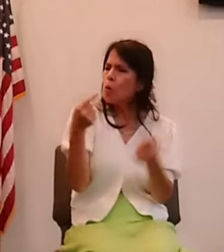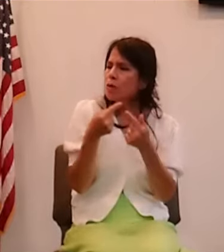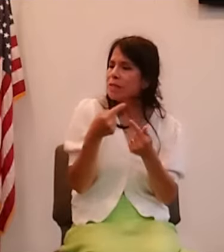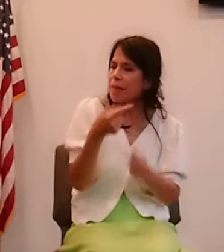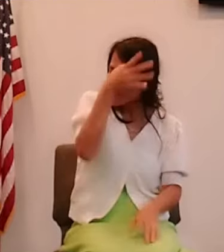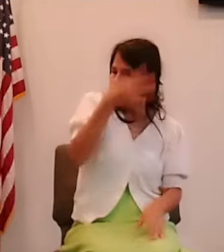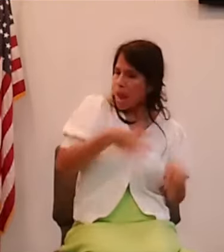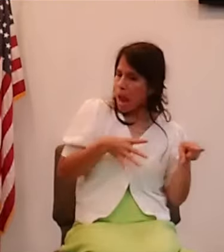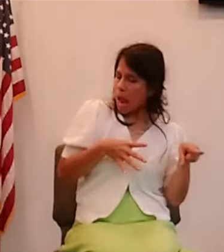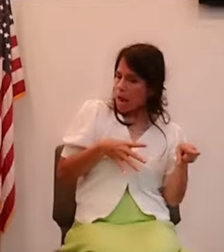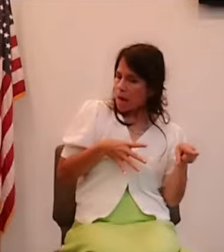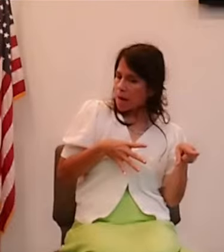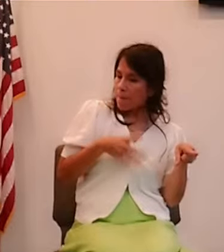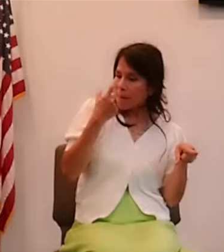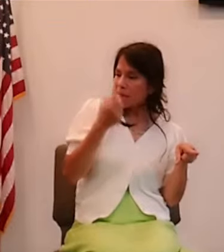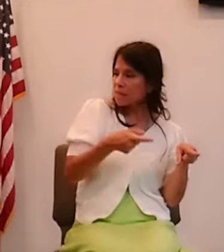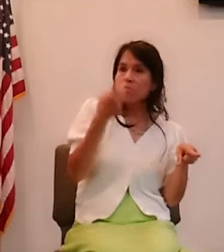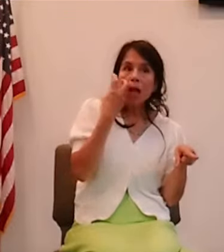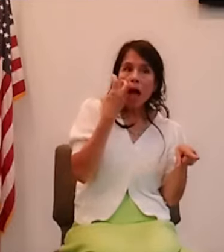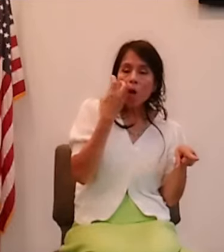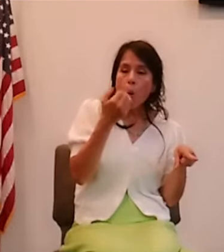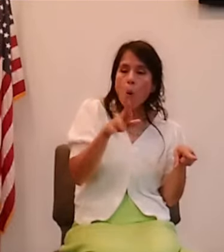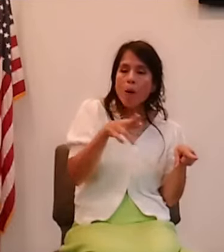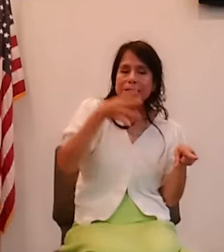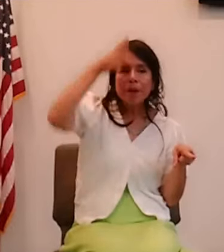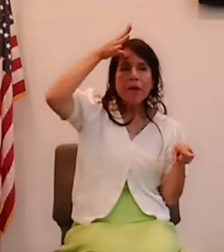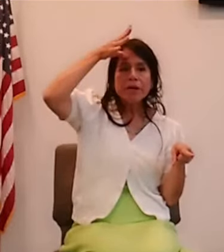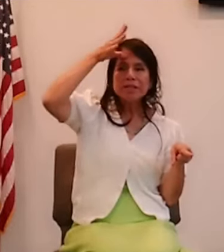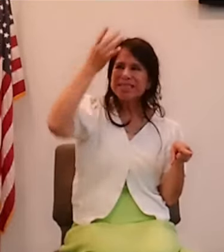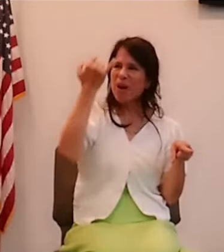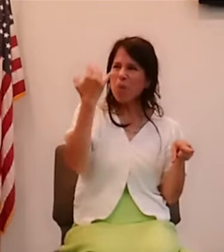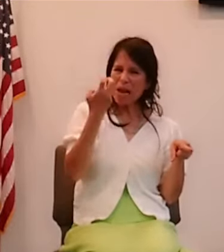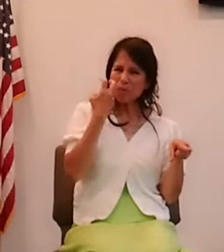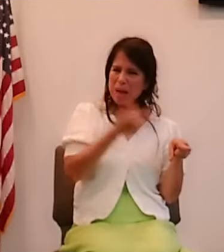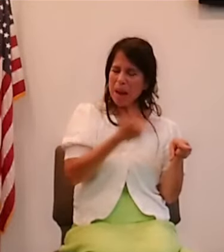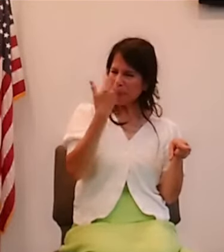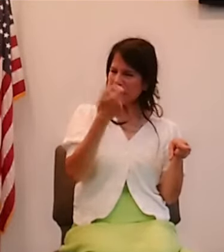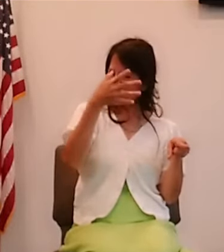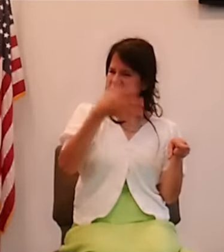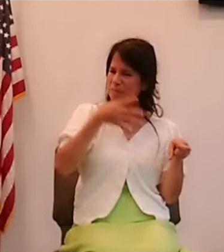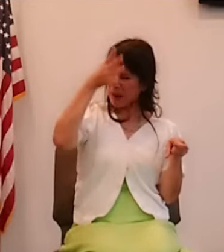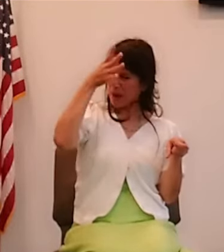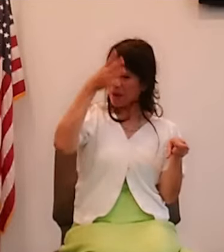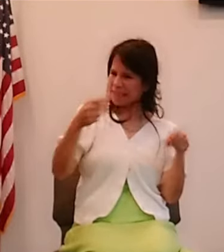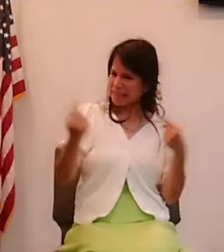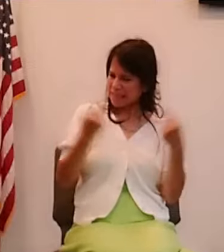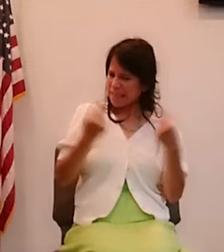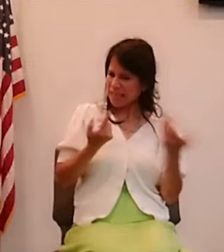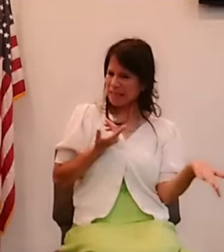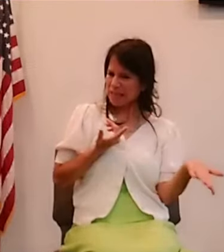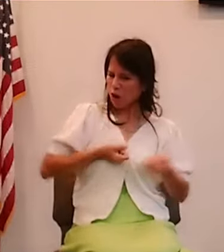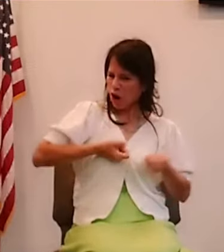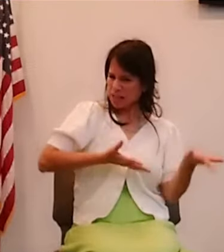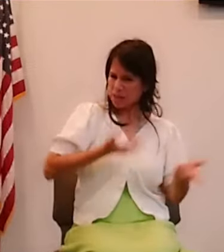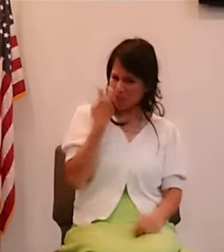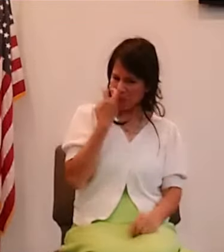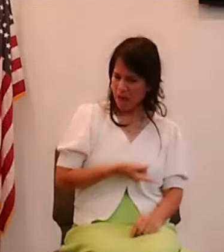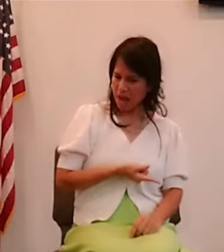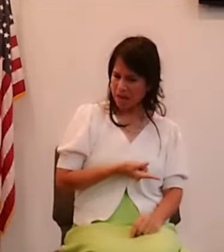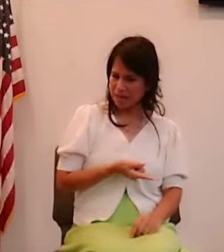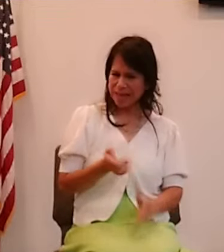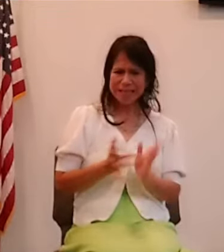man, because he's blind, or his parents? Is that why he's blind, because his parents sinned? And Jesus is